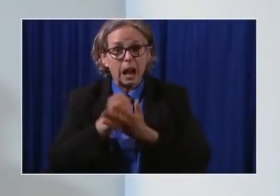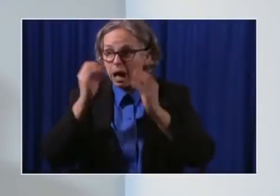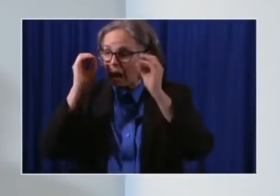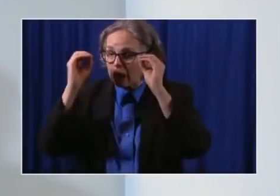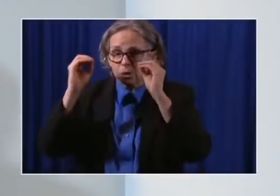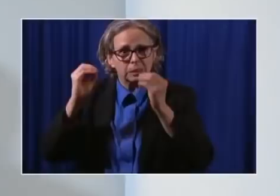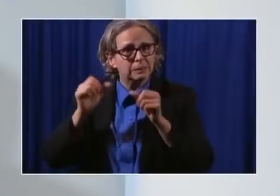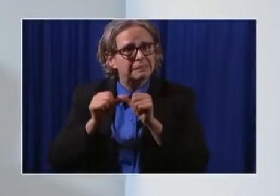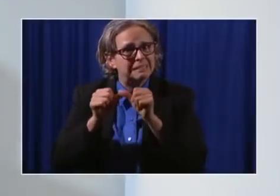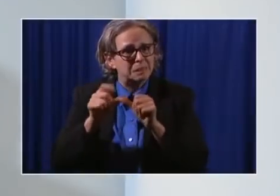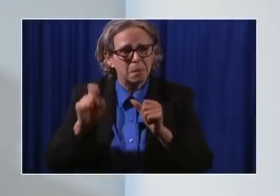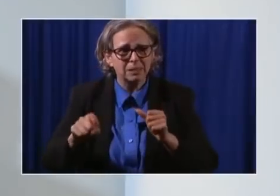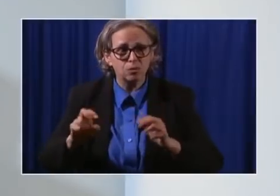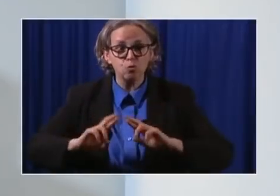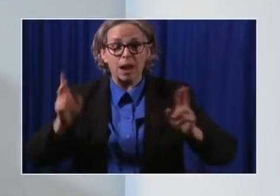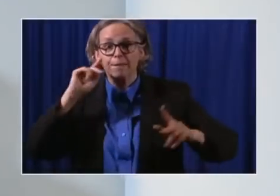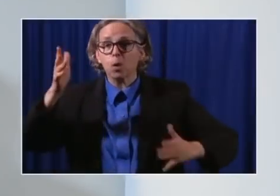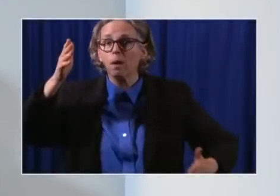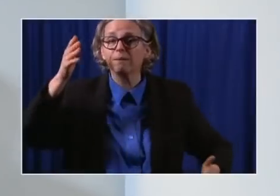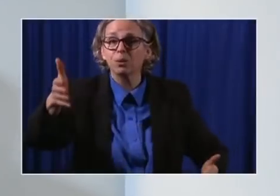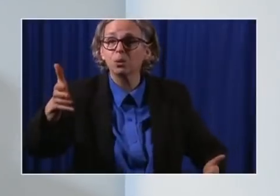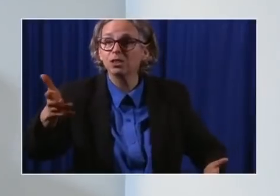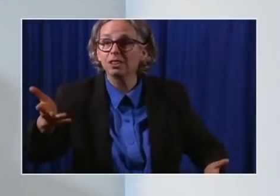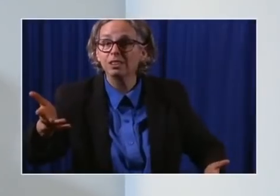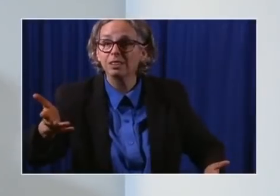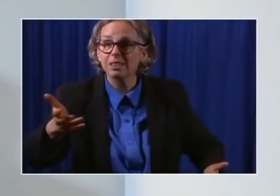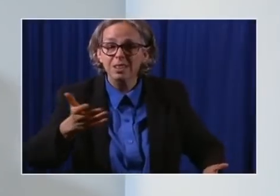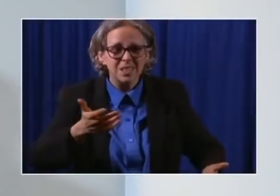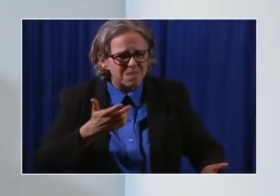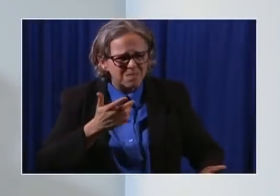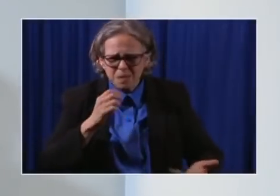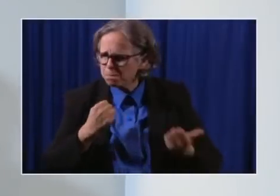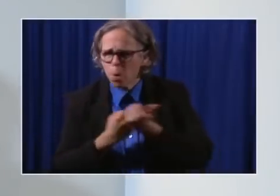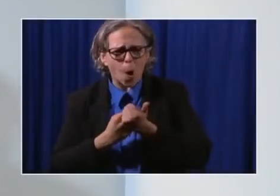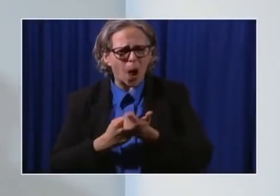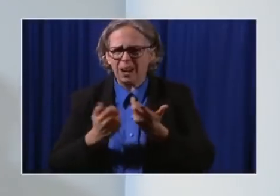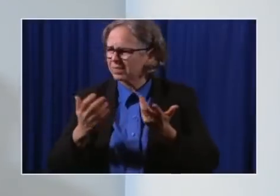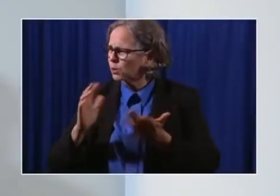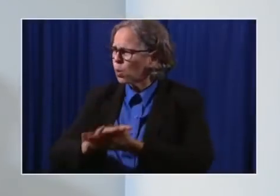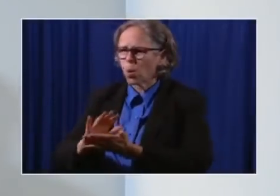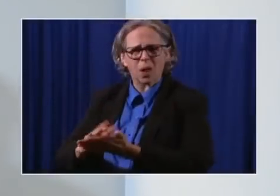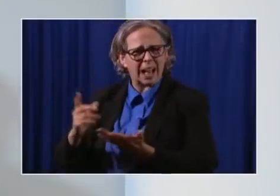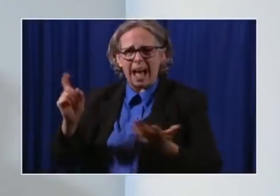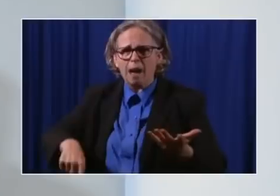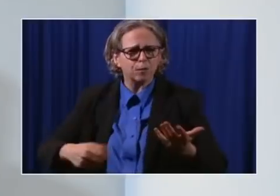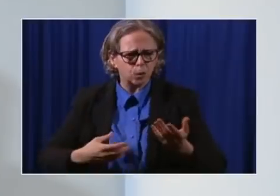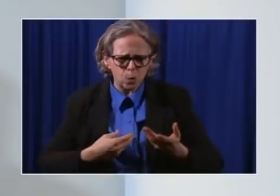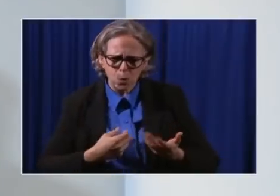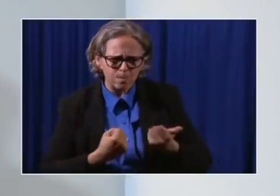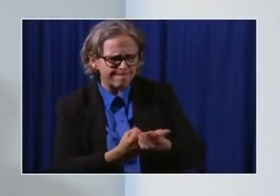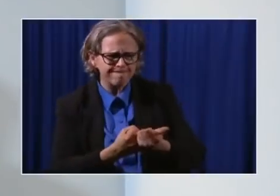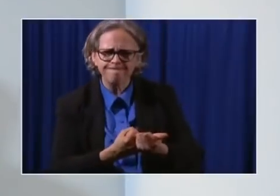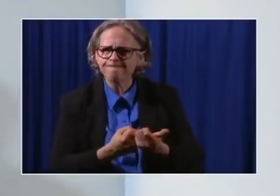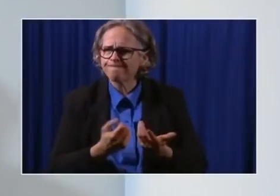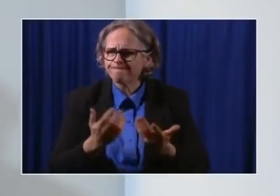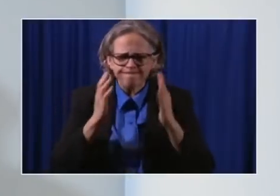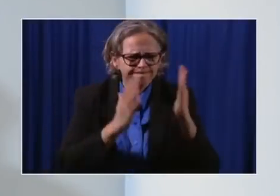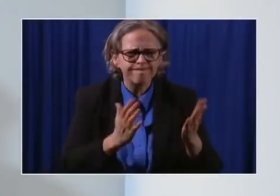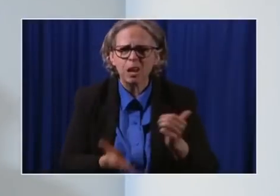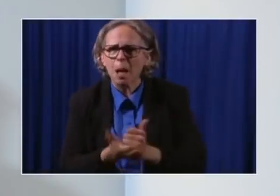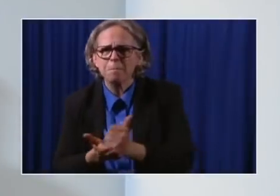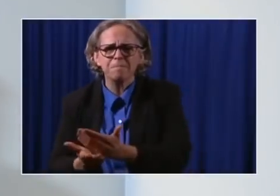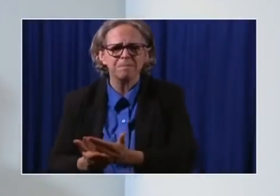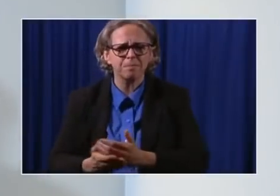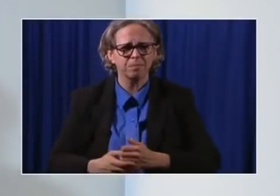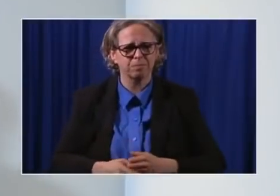prepared for the future. We want to support schools who are trying to do that. So what we've done is, in combination with Broadband Ohio